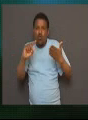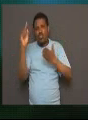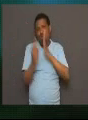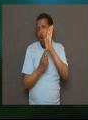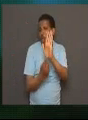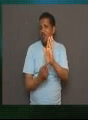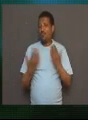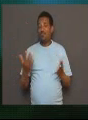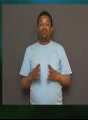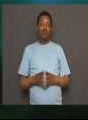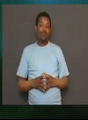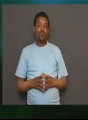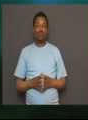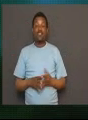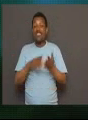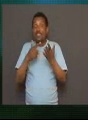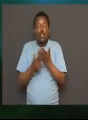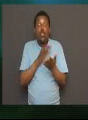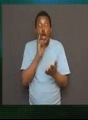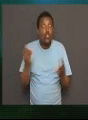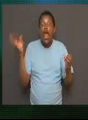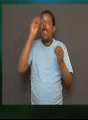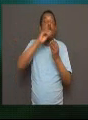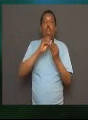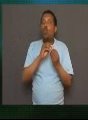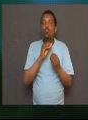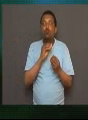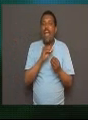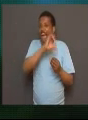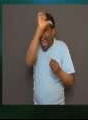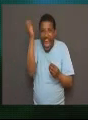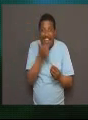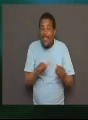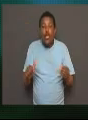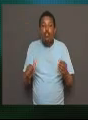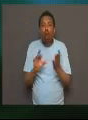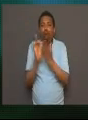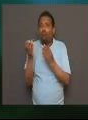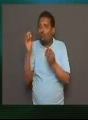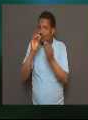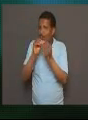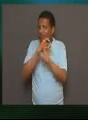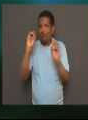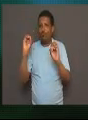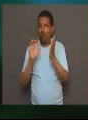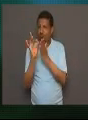symbols. They do not include any numerical values.